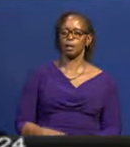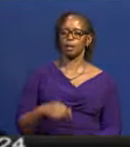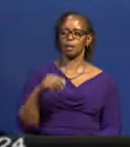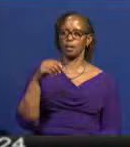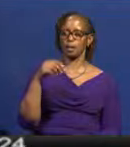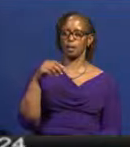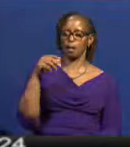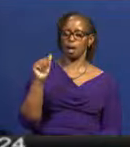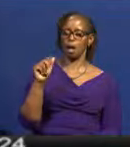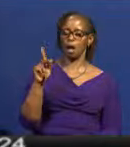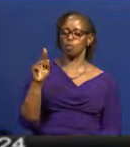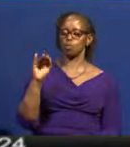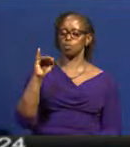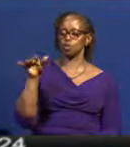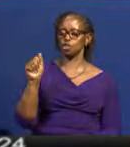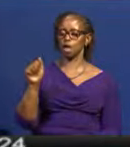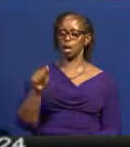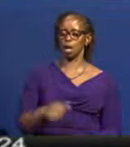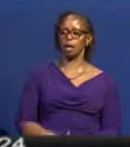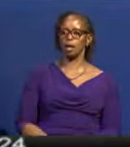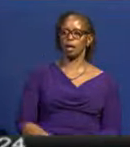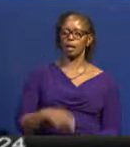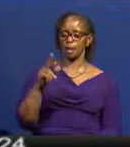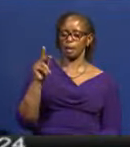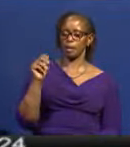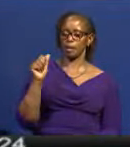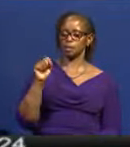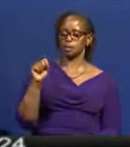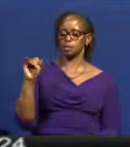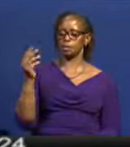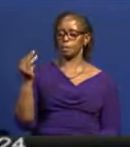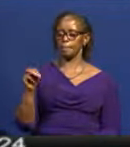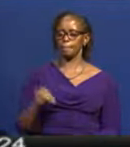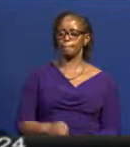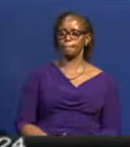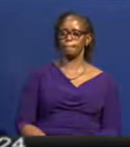Protas Akuja, Kasim Sawa Tandaza,